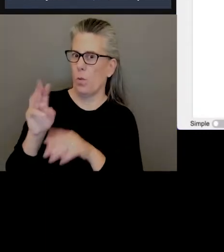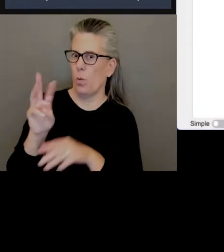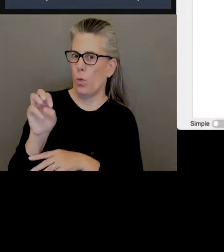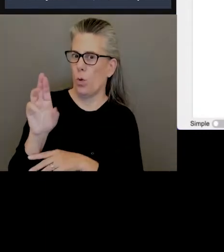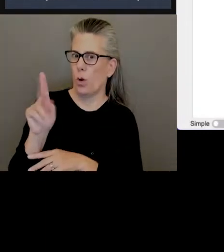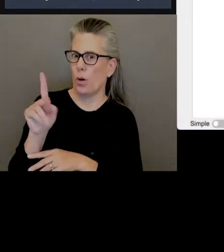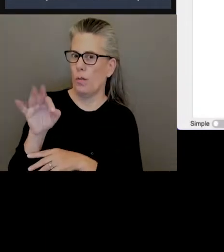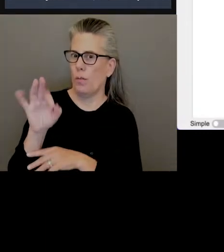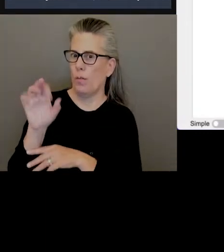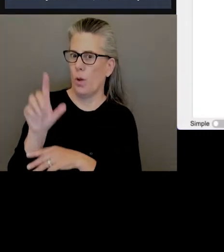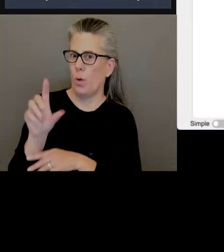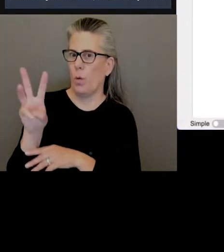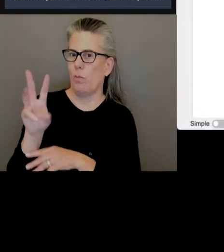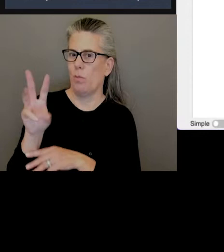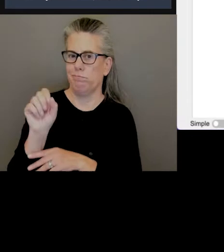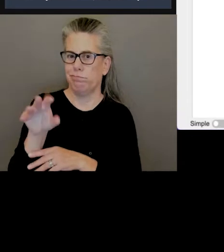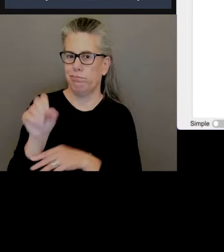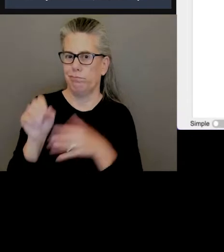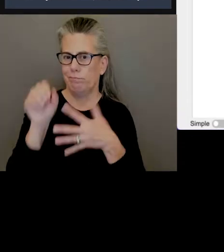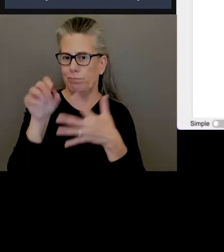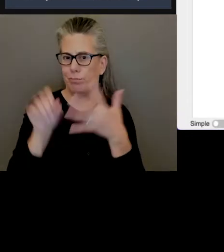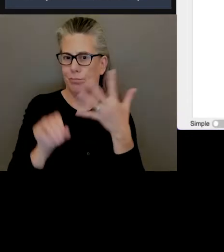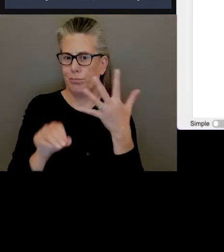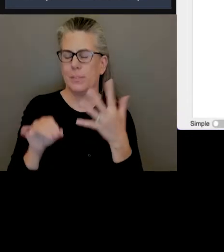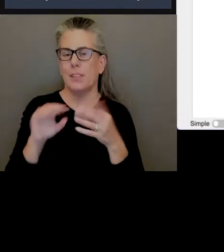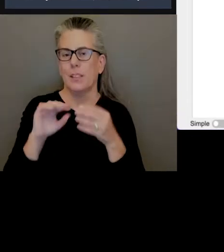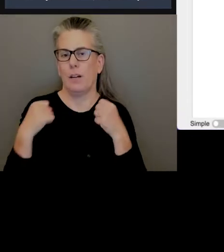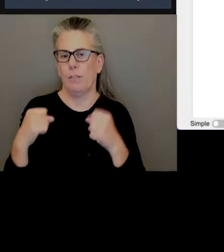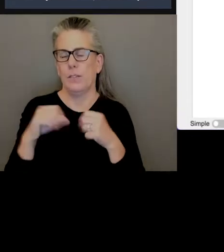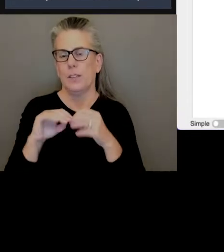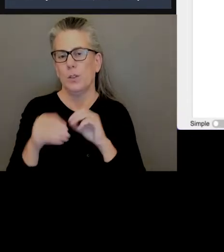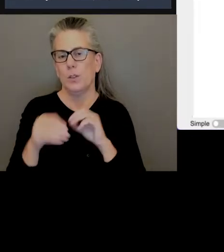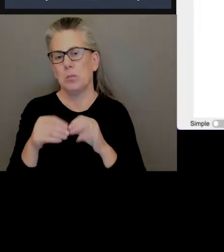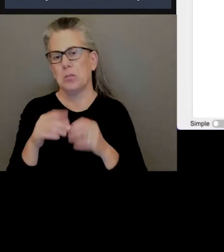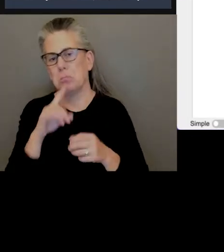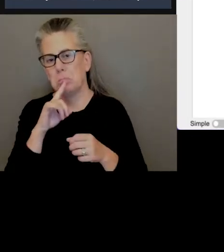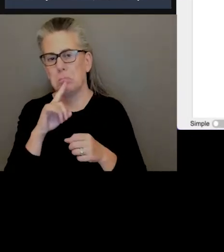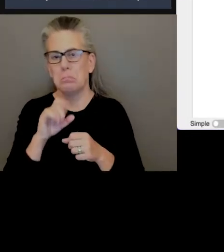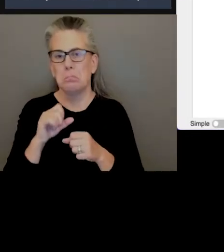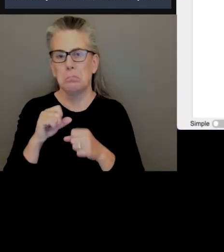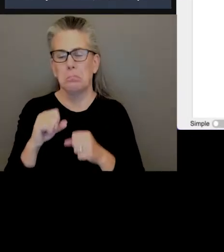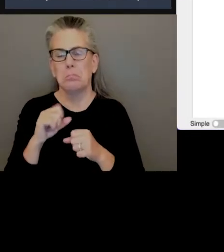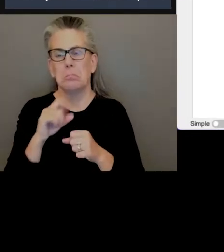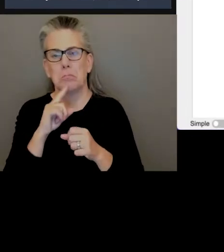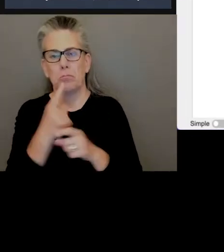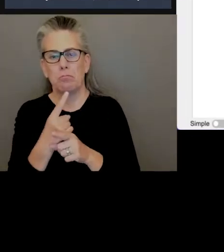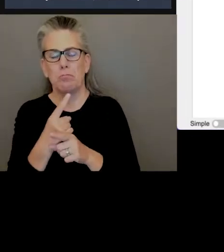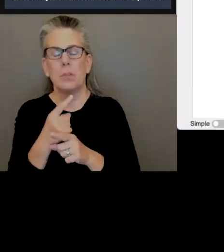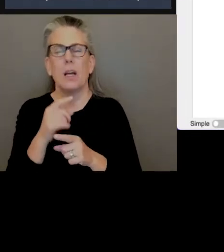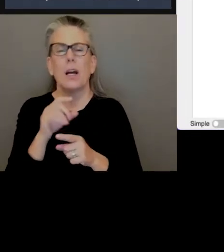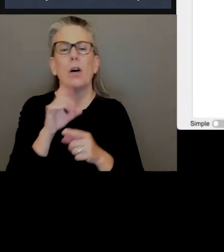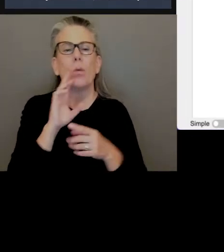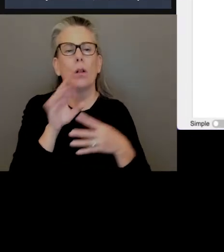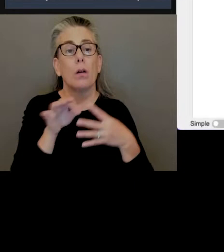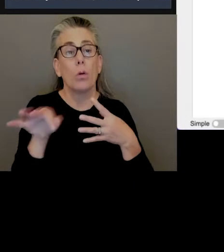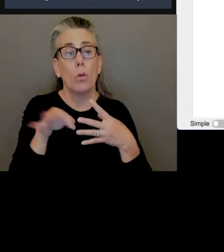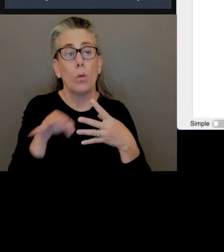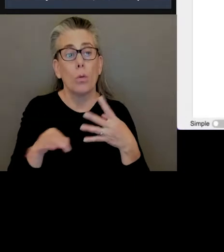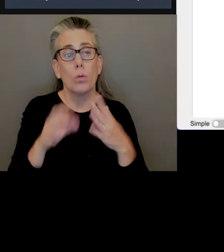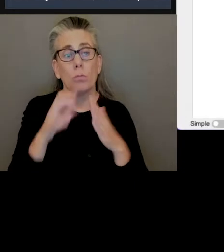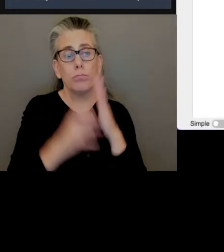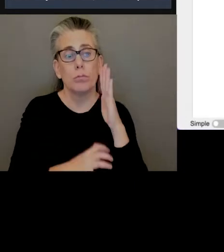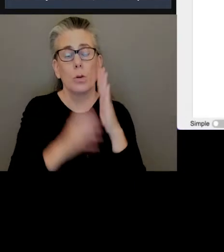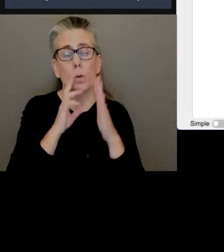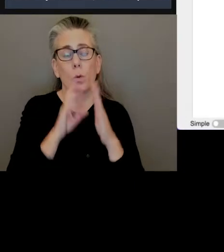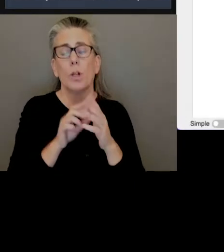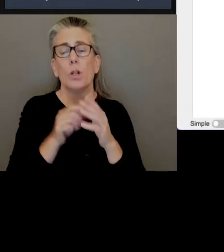components basically runs a container which has your code inbuilt, and that code is an implementation for a particular step.